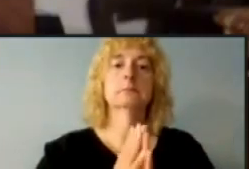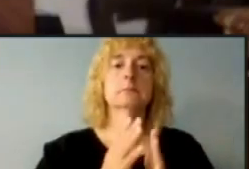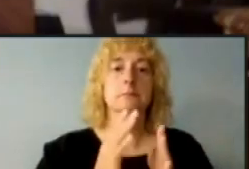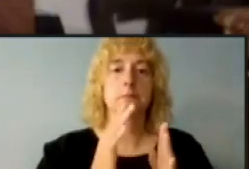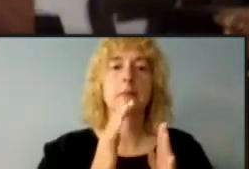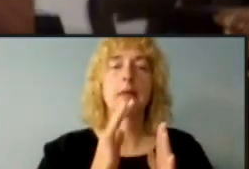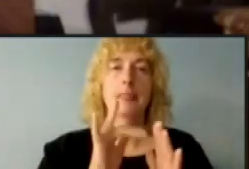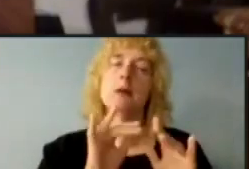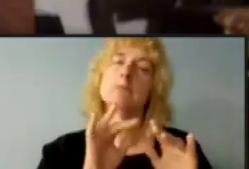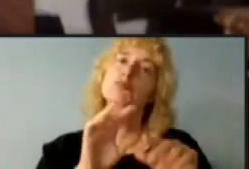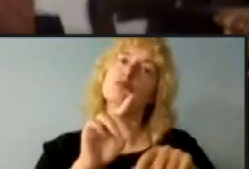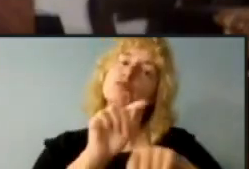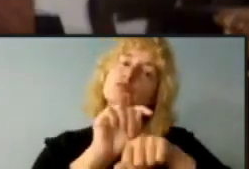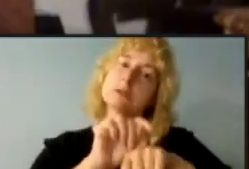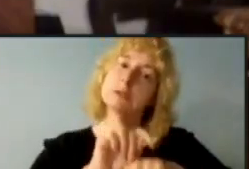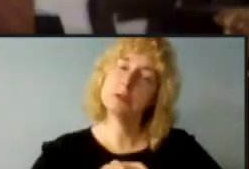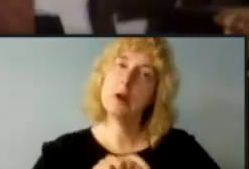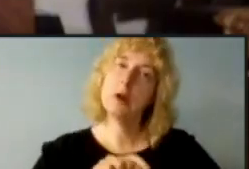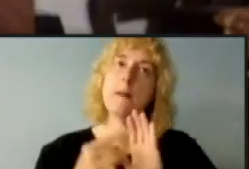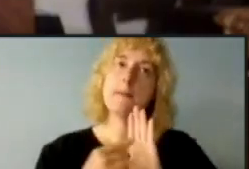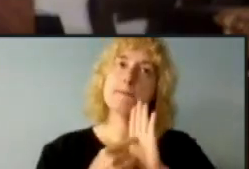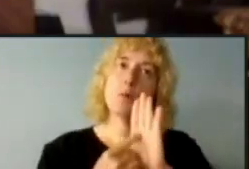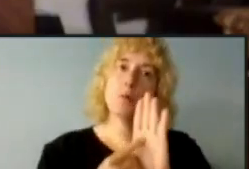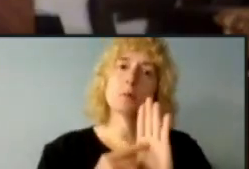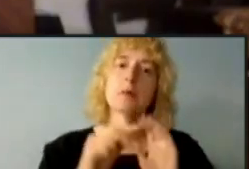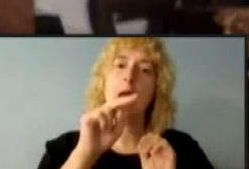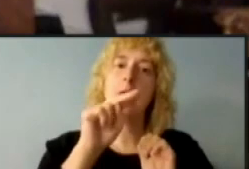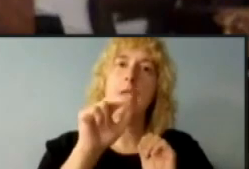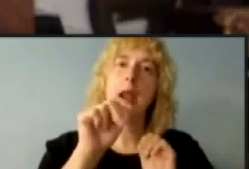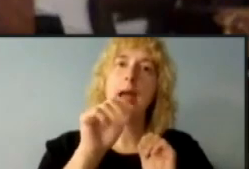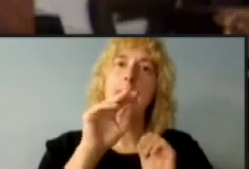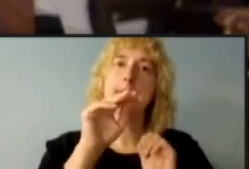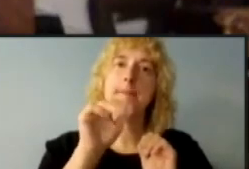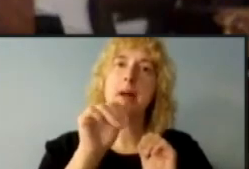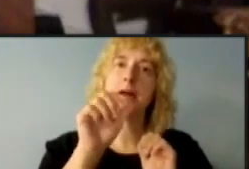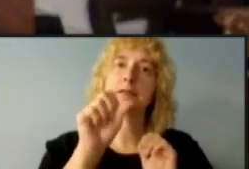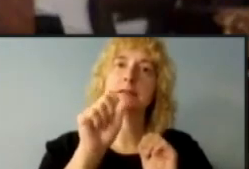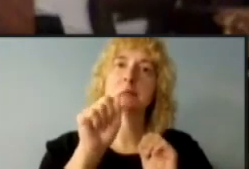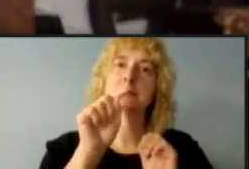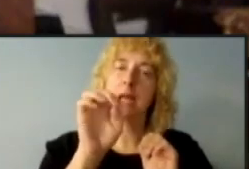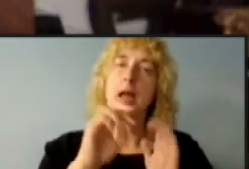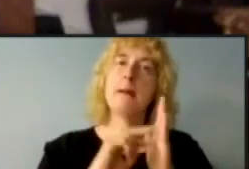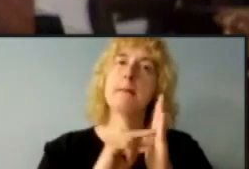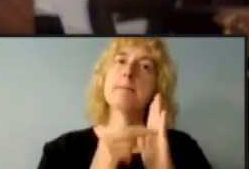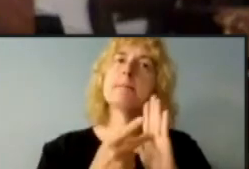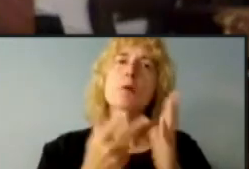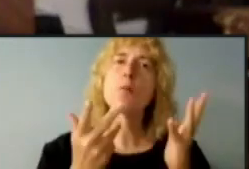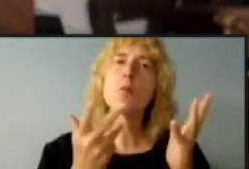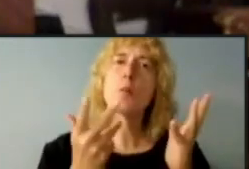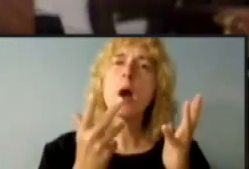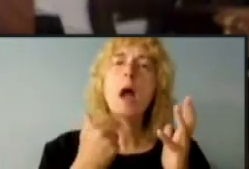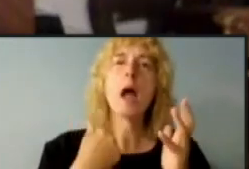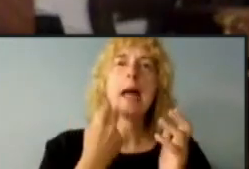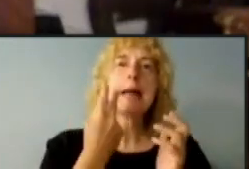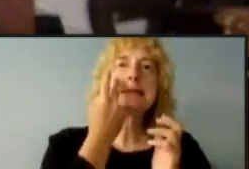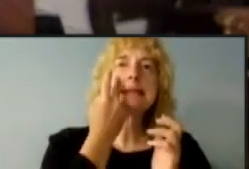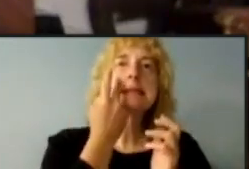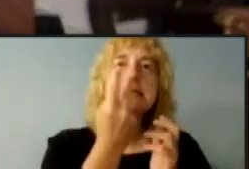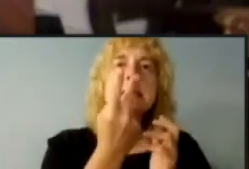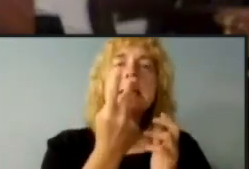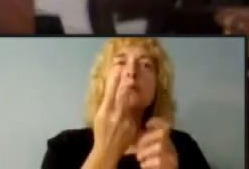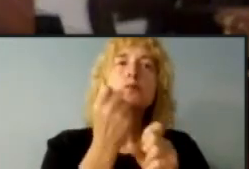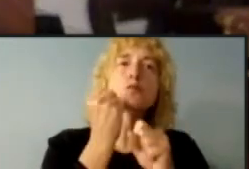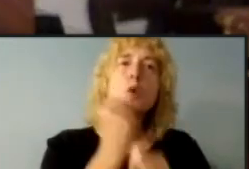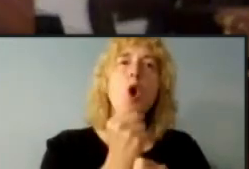namaste, which means I see you. I see how strong you are. I see how kind you